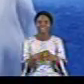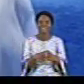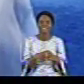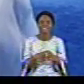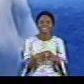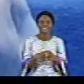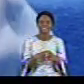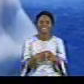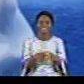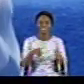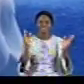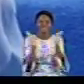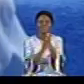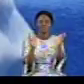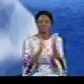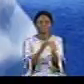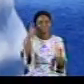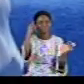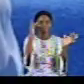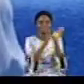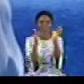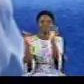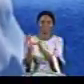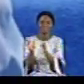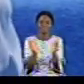put your hands together